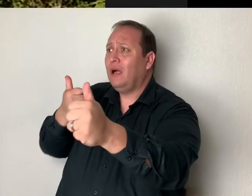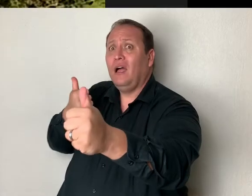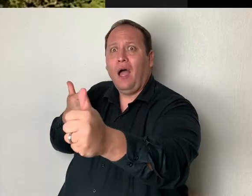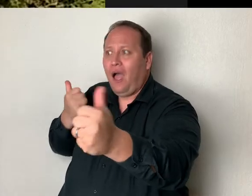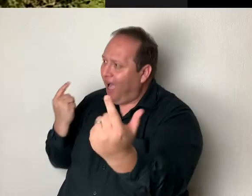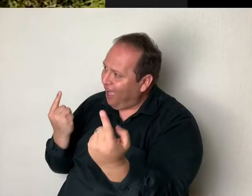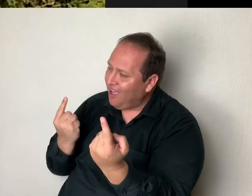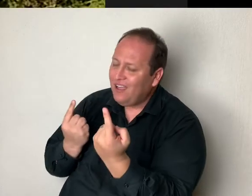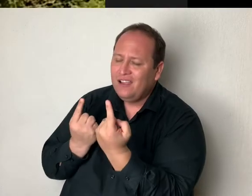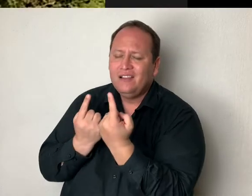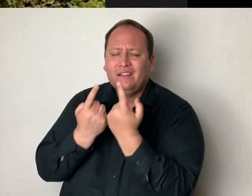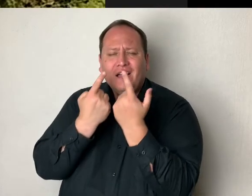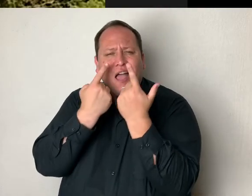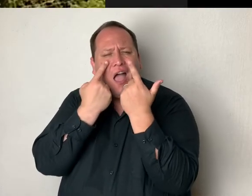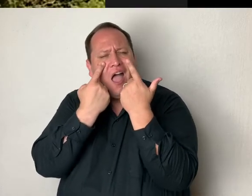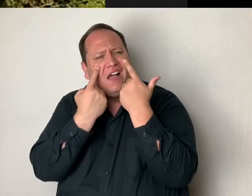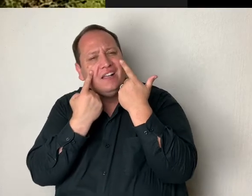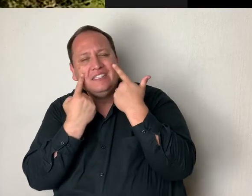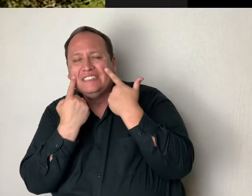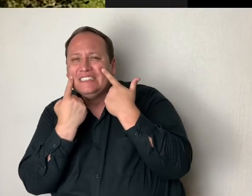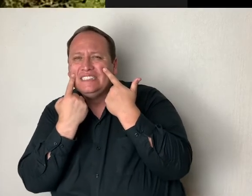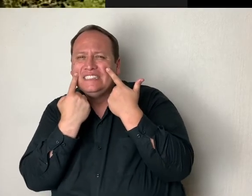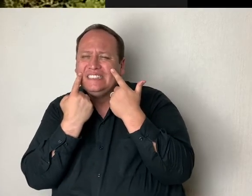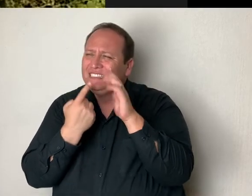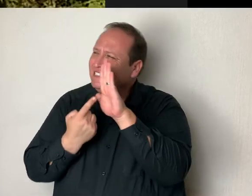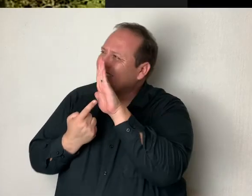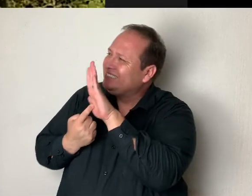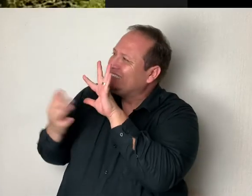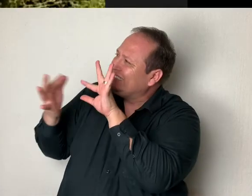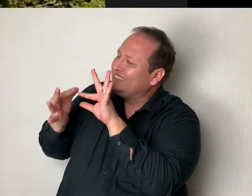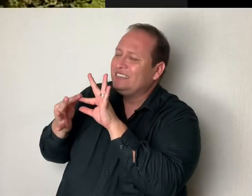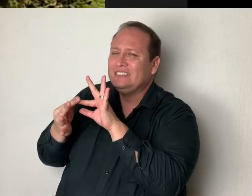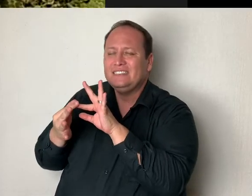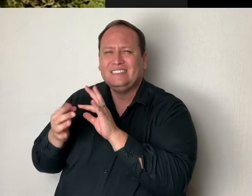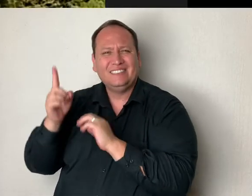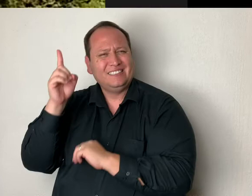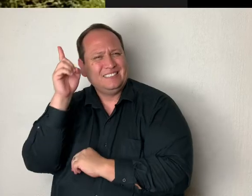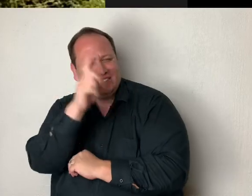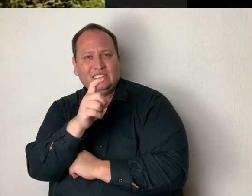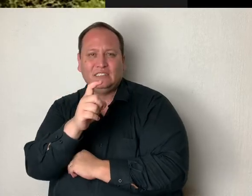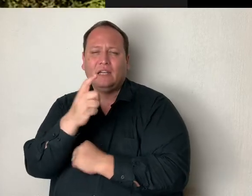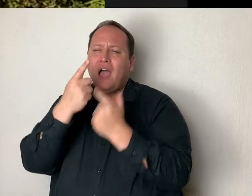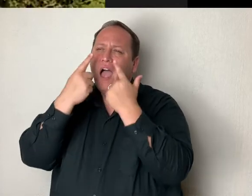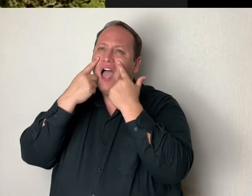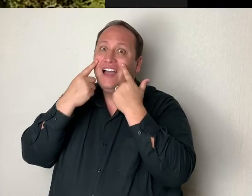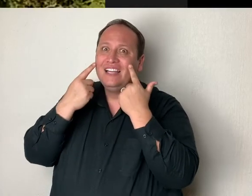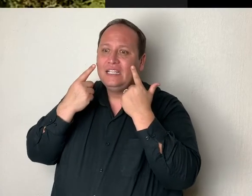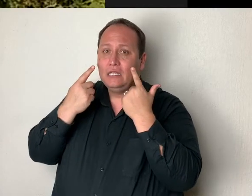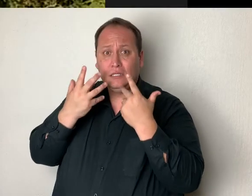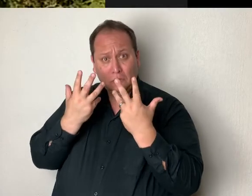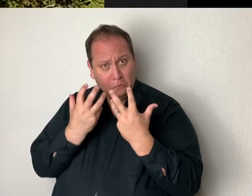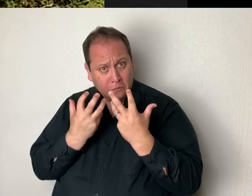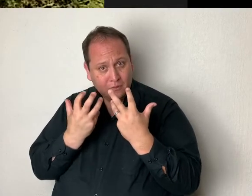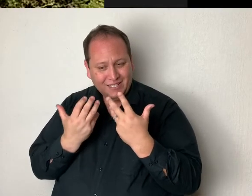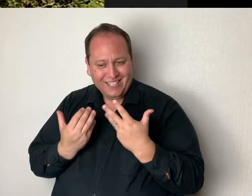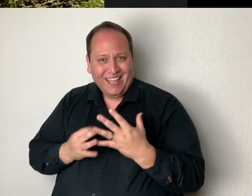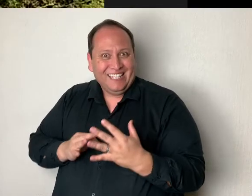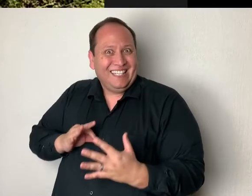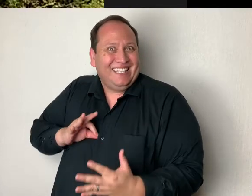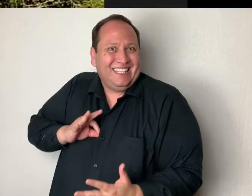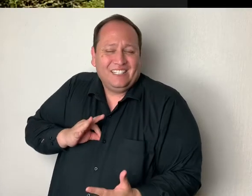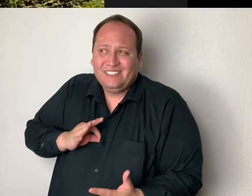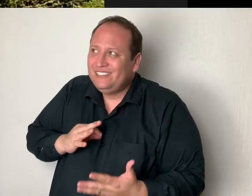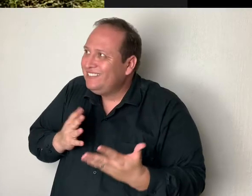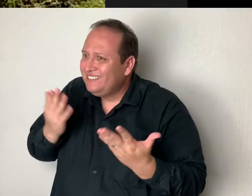are difficult to interpret as they are tears of joy or sadness that this mesh barrier prevents them